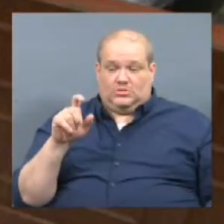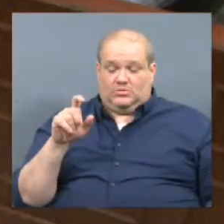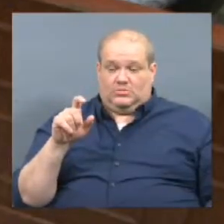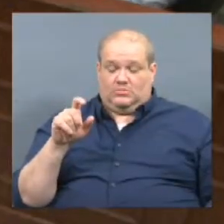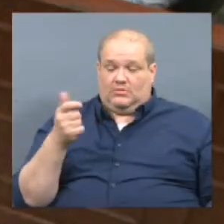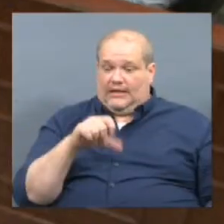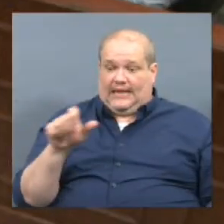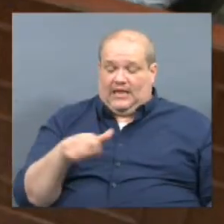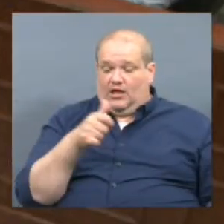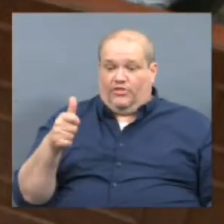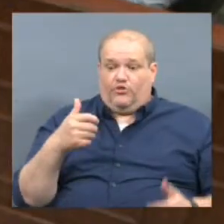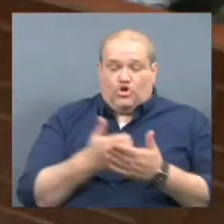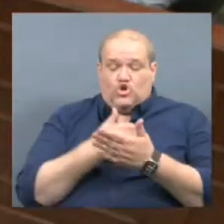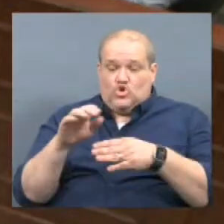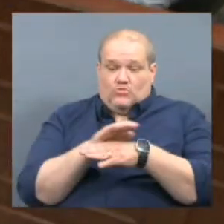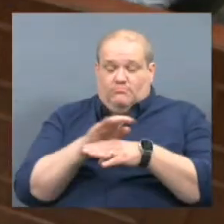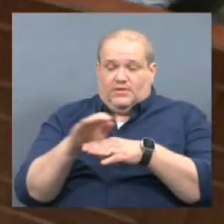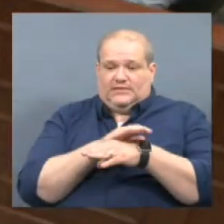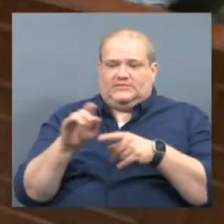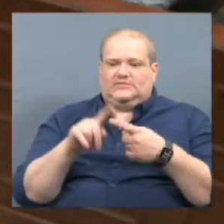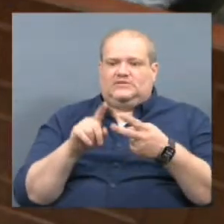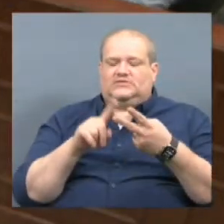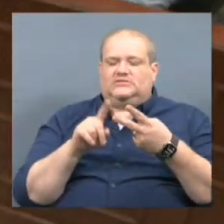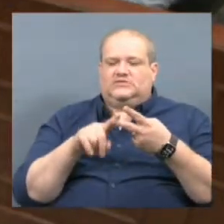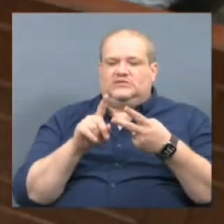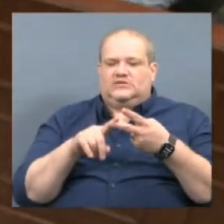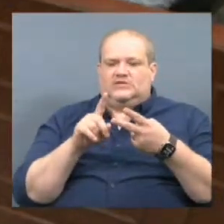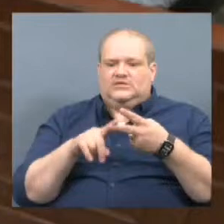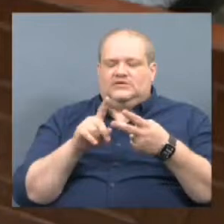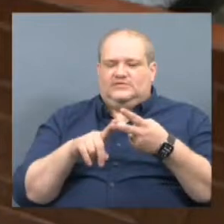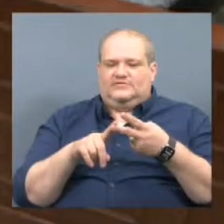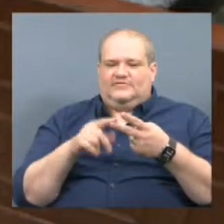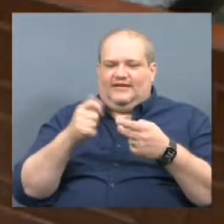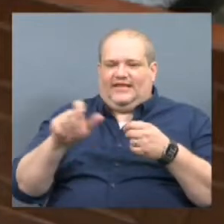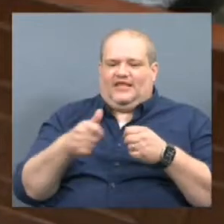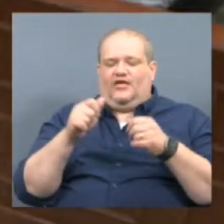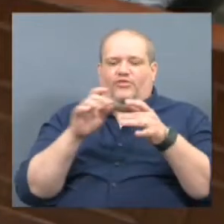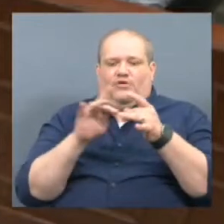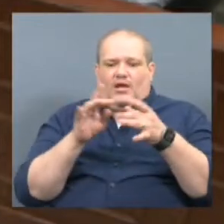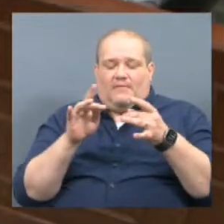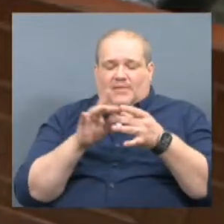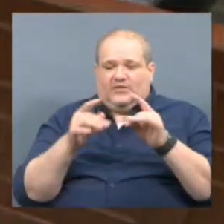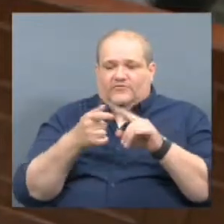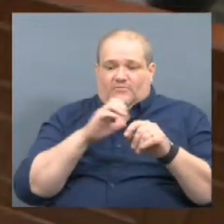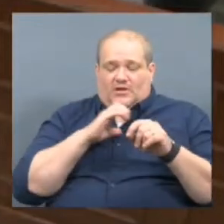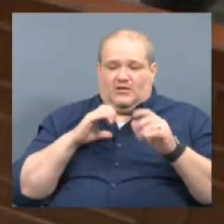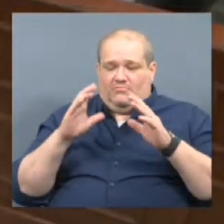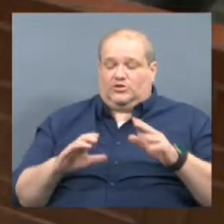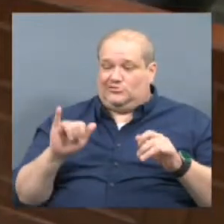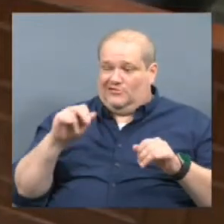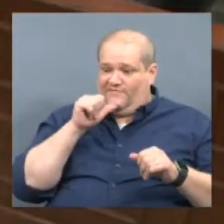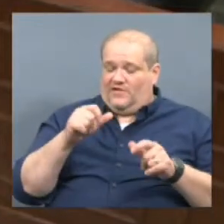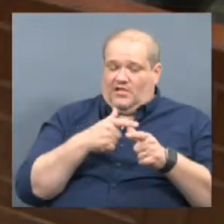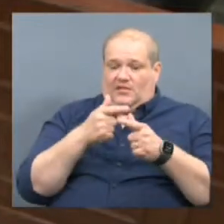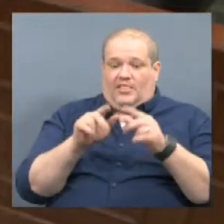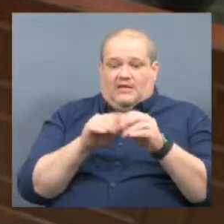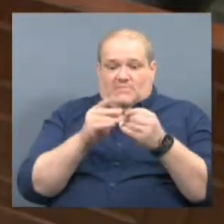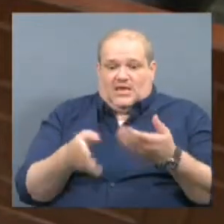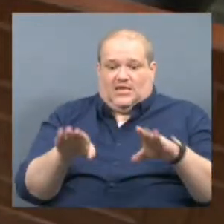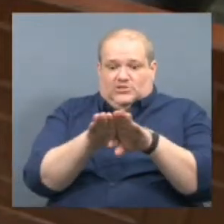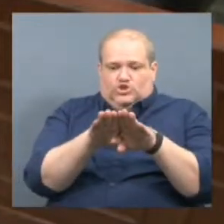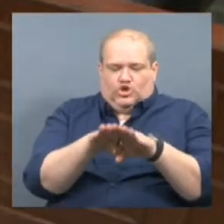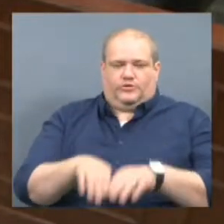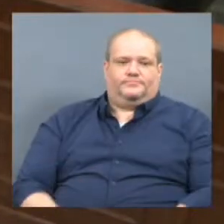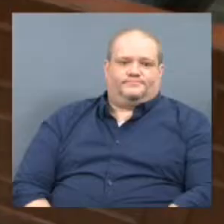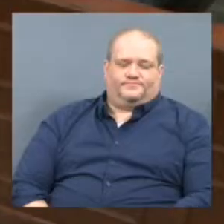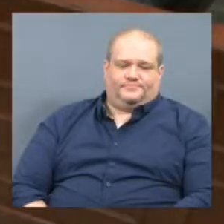any other new business or for comments from any other commissioner? If not, this meeting is adjourned.